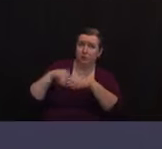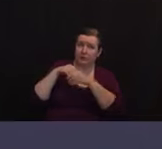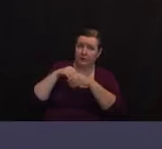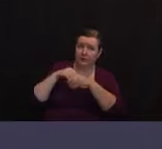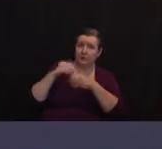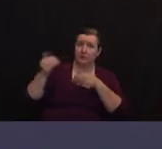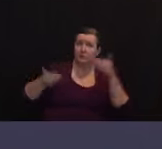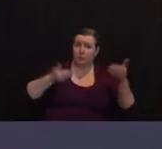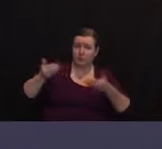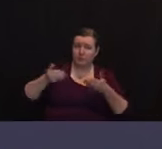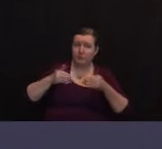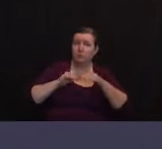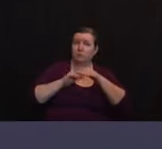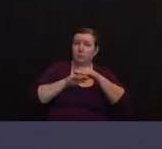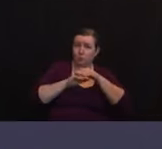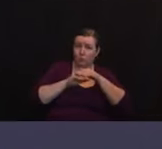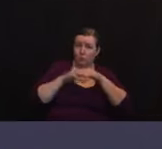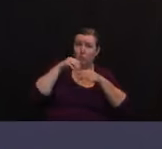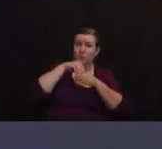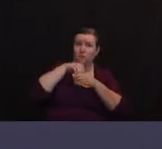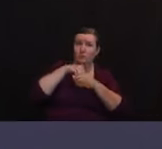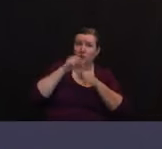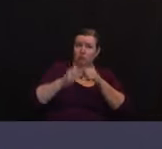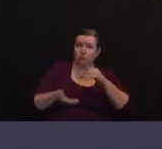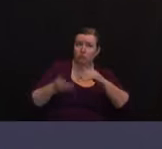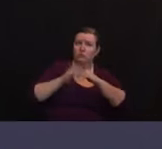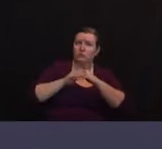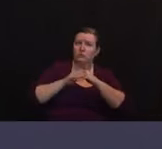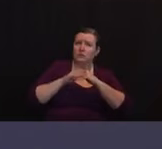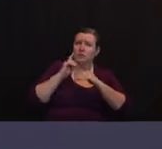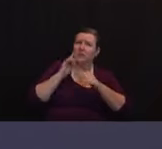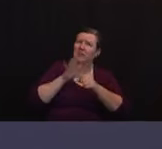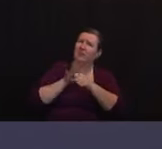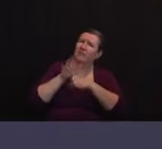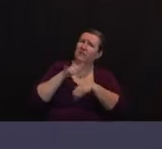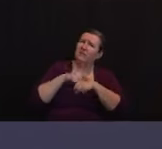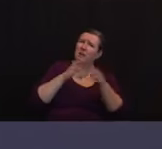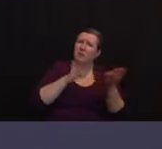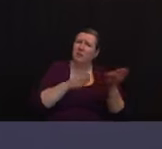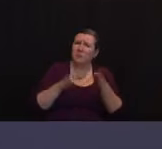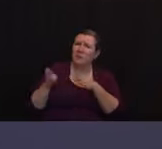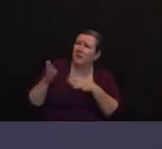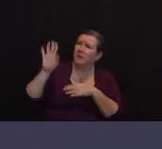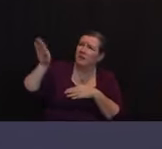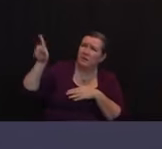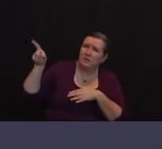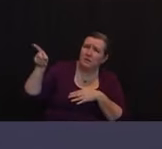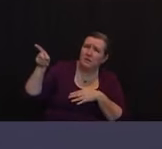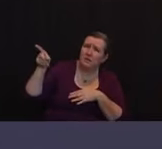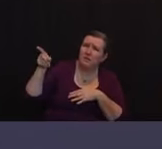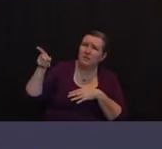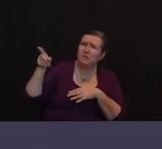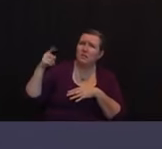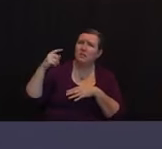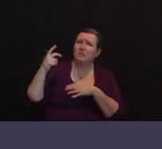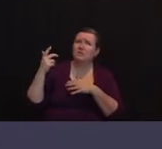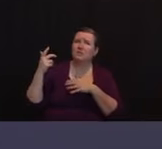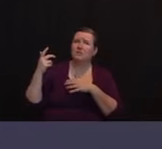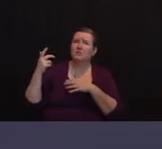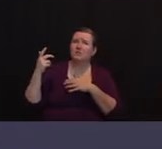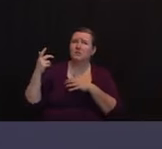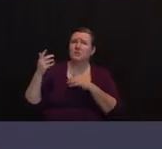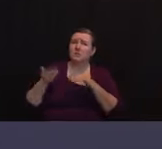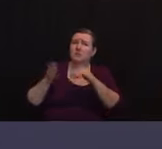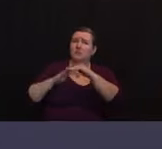people time to plan their big event. Are you thinking about increasing capacity limits for late spring or summer